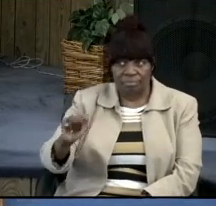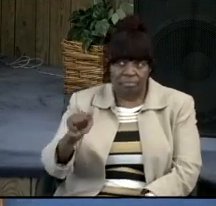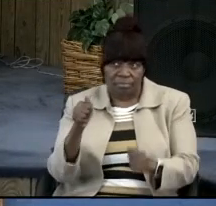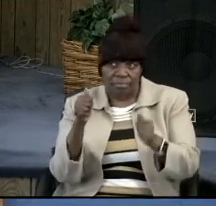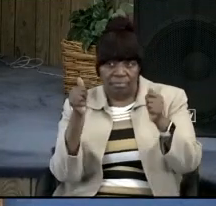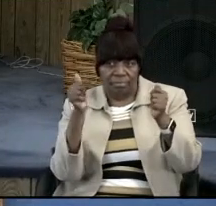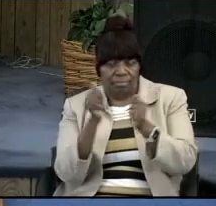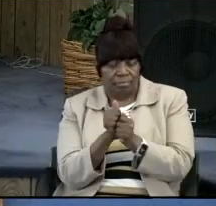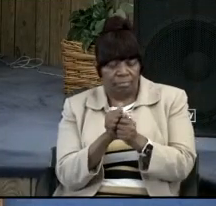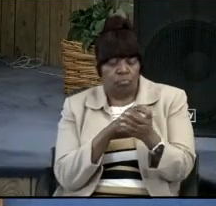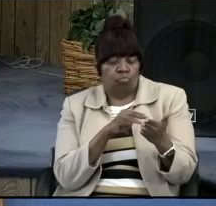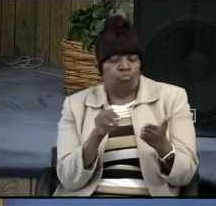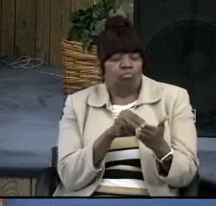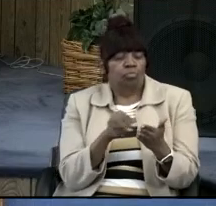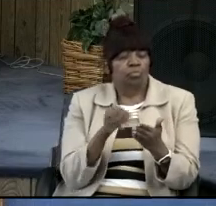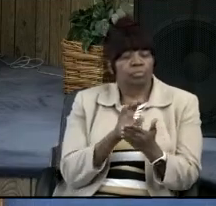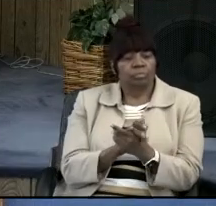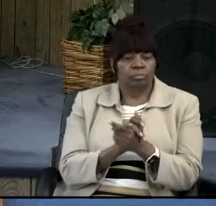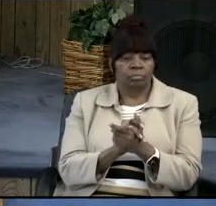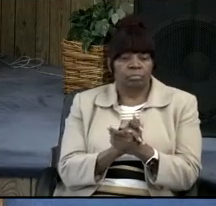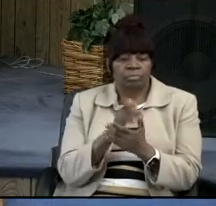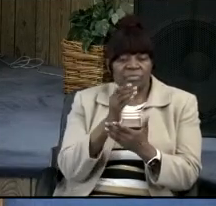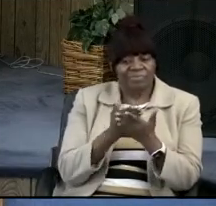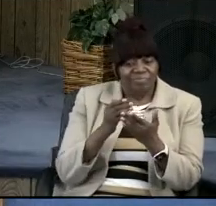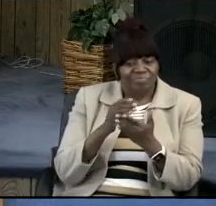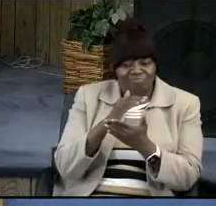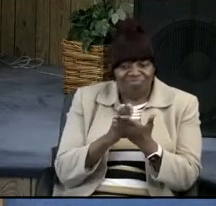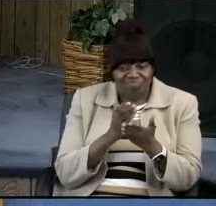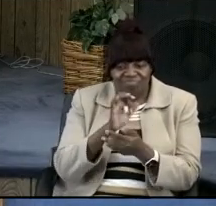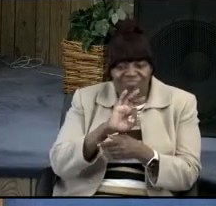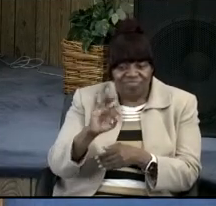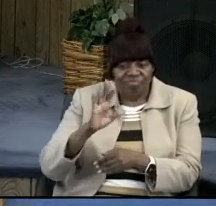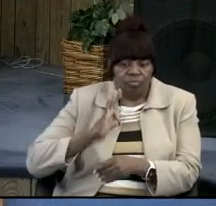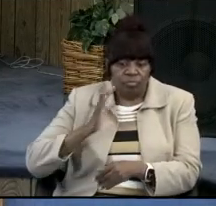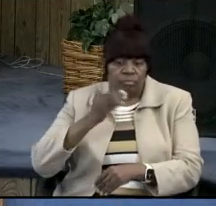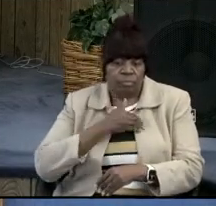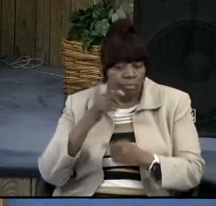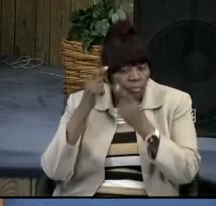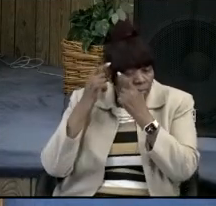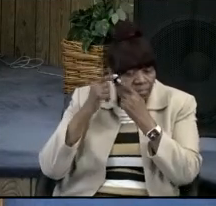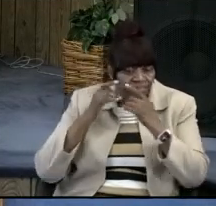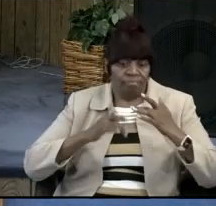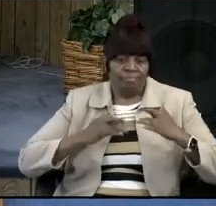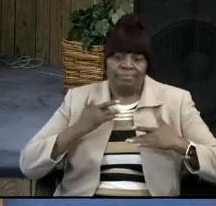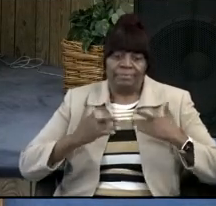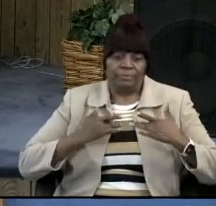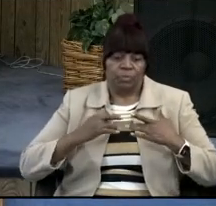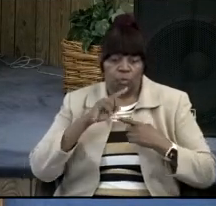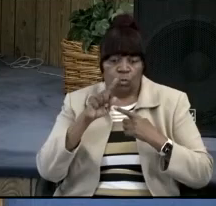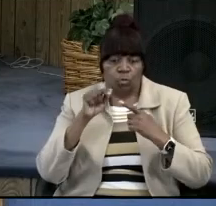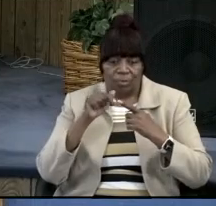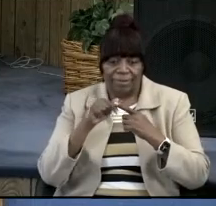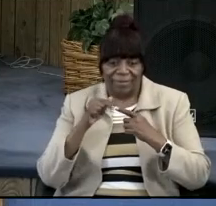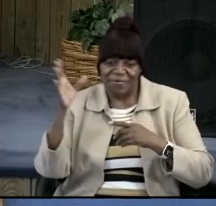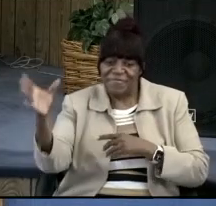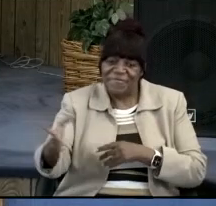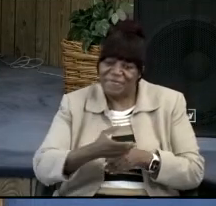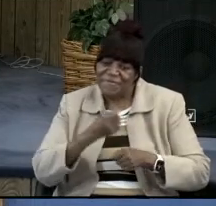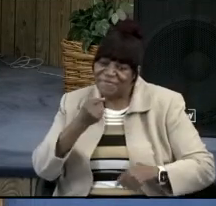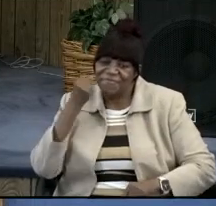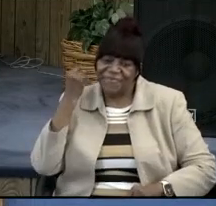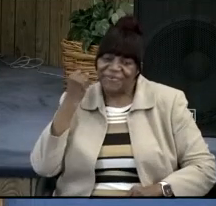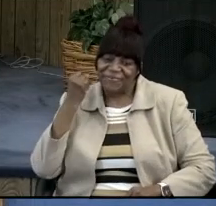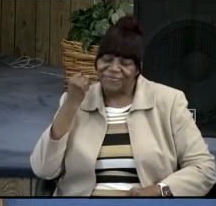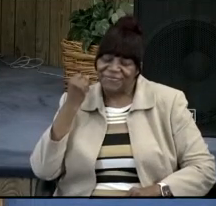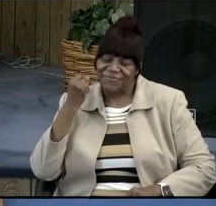by music. The same region of our brain that gets excited when we get the victory